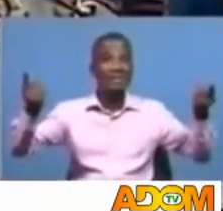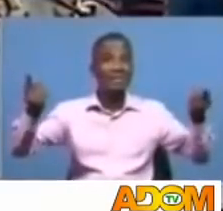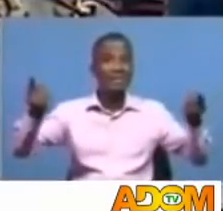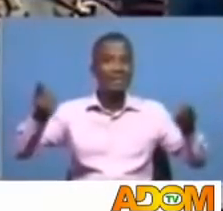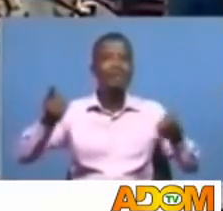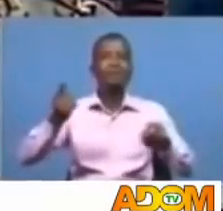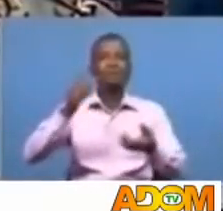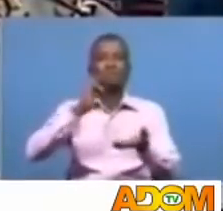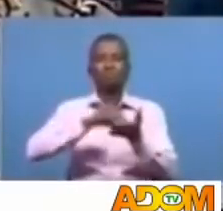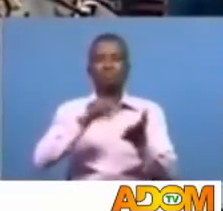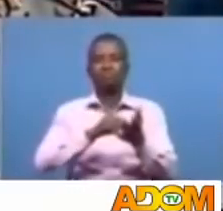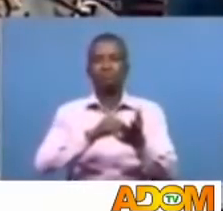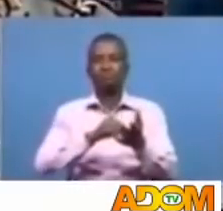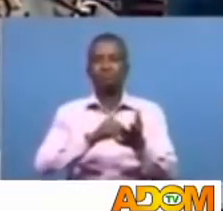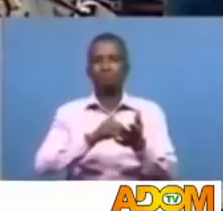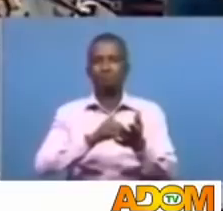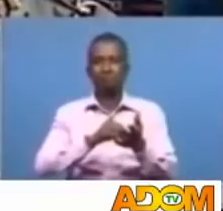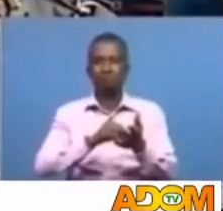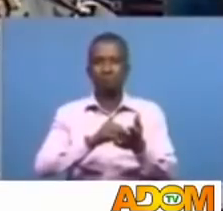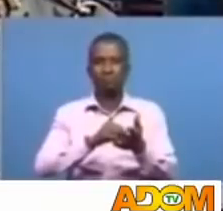implies that there's a conflict and that